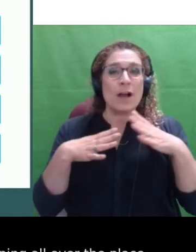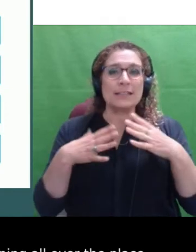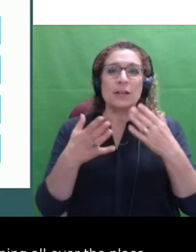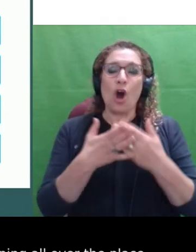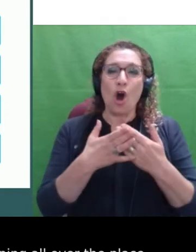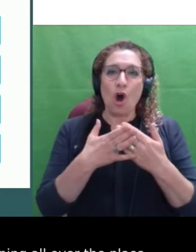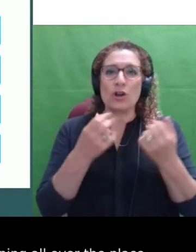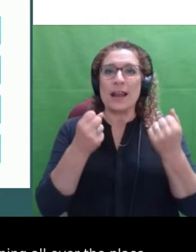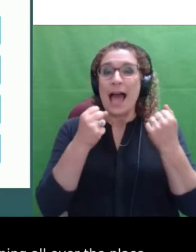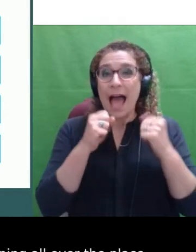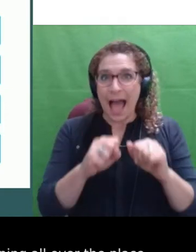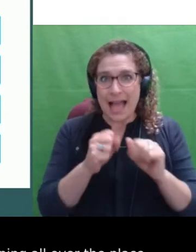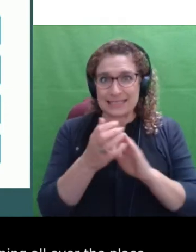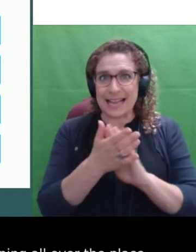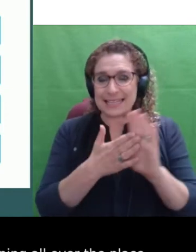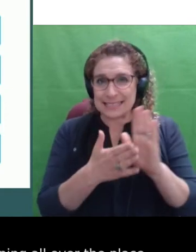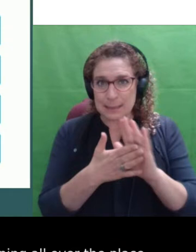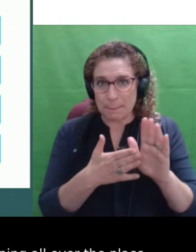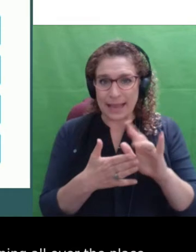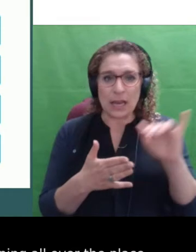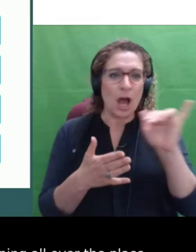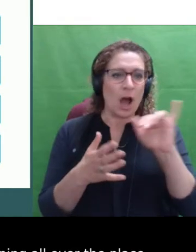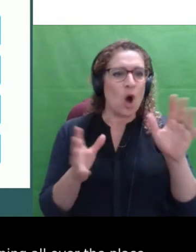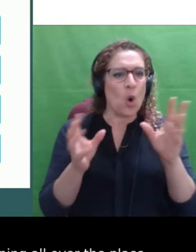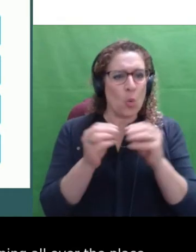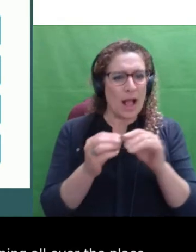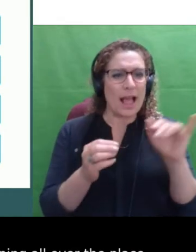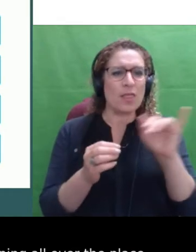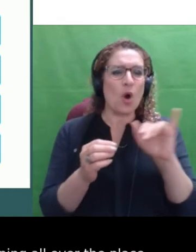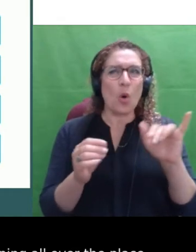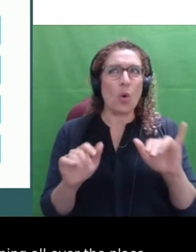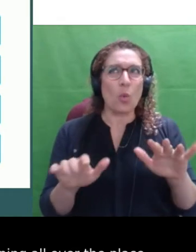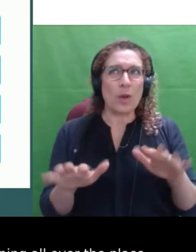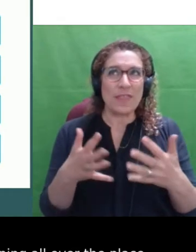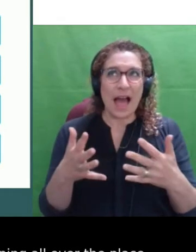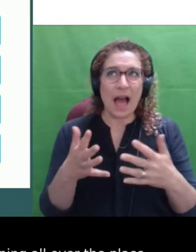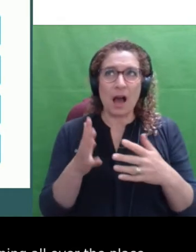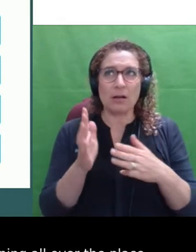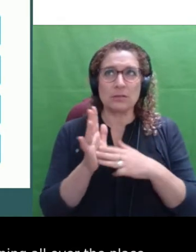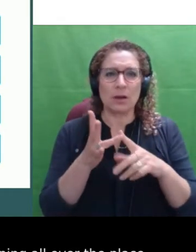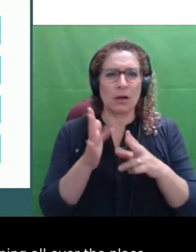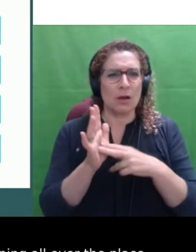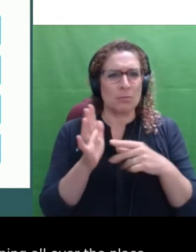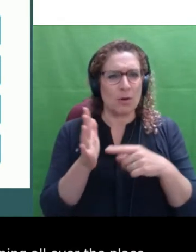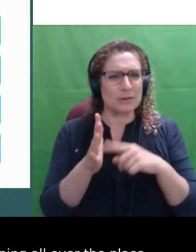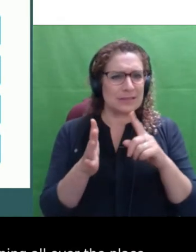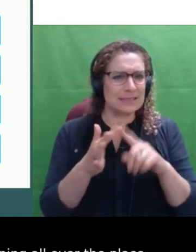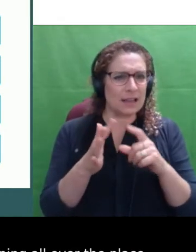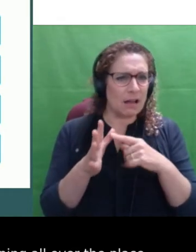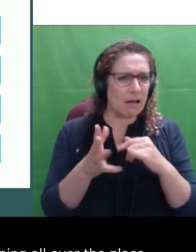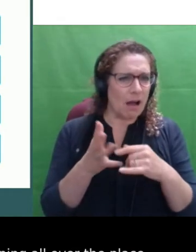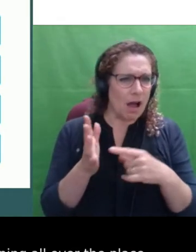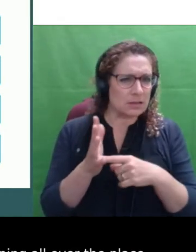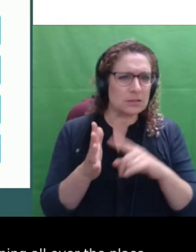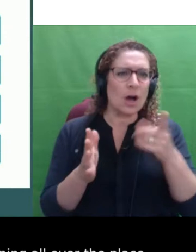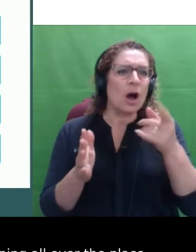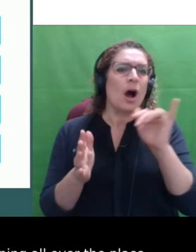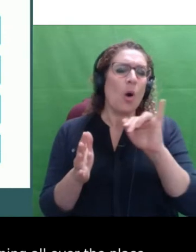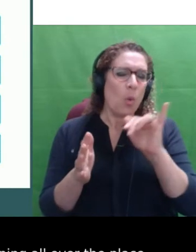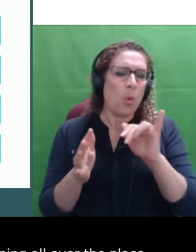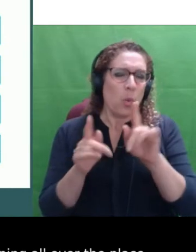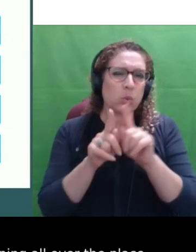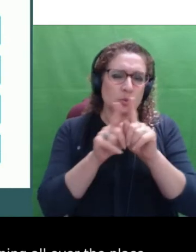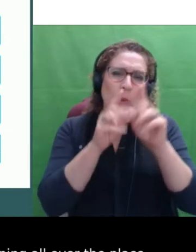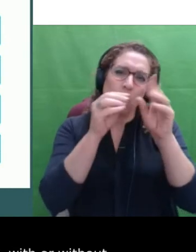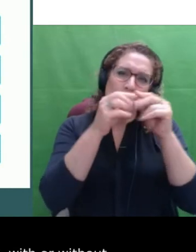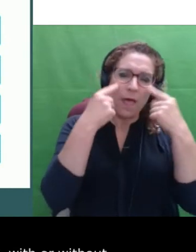spray with or without monte lucas and most likely on on some sort of oral eye drop already by the time they get to